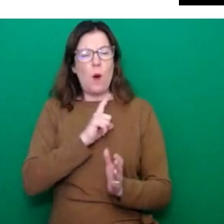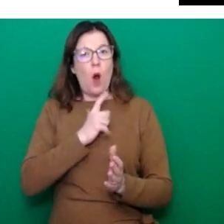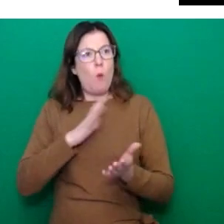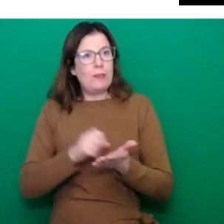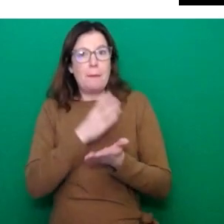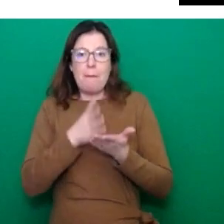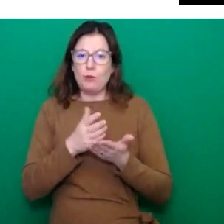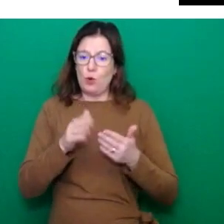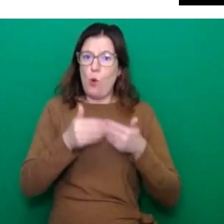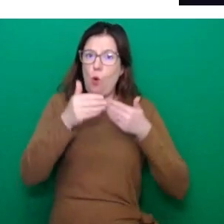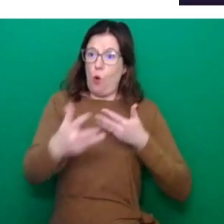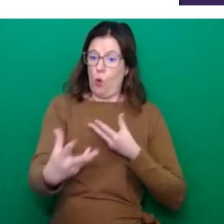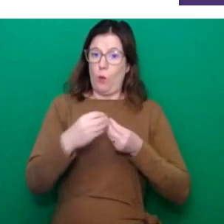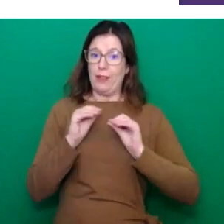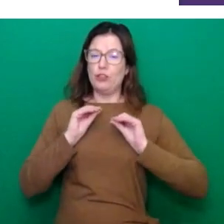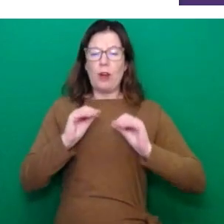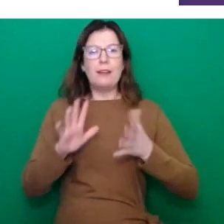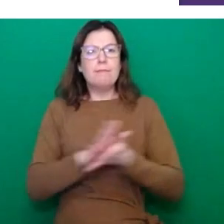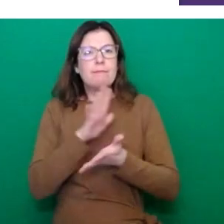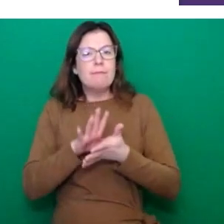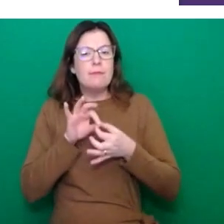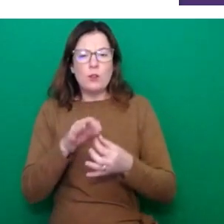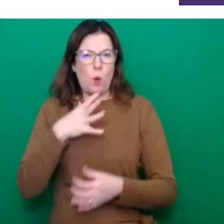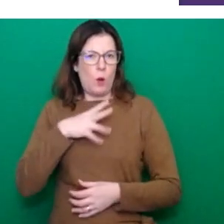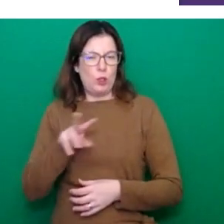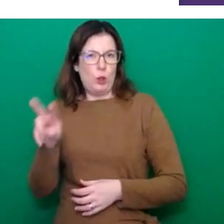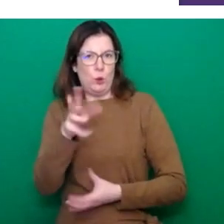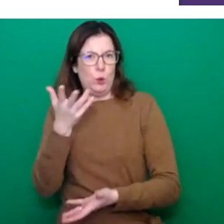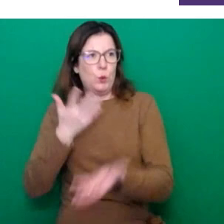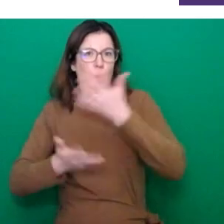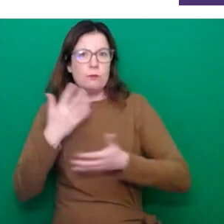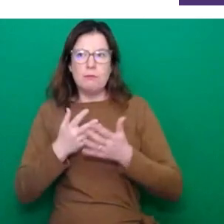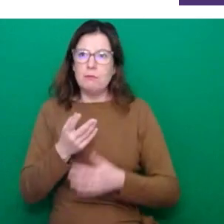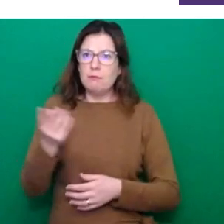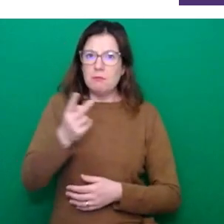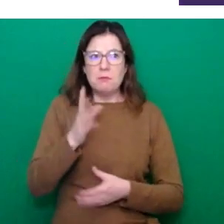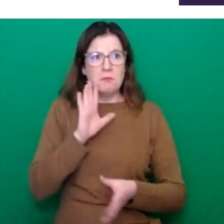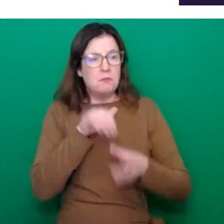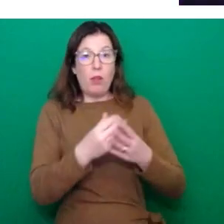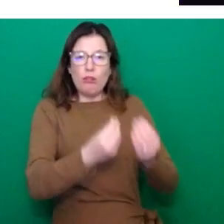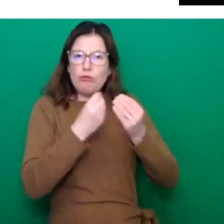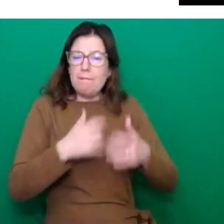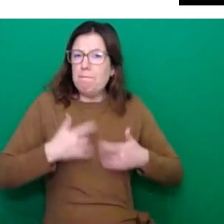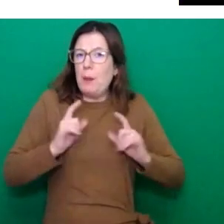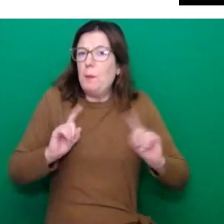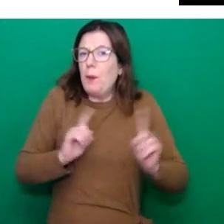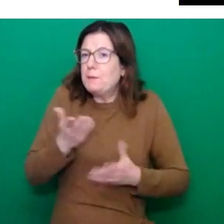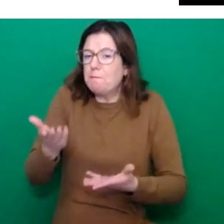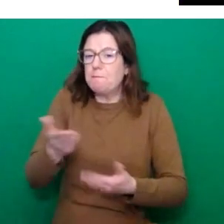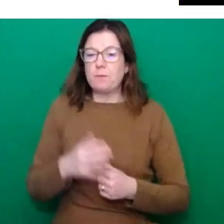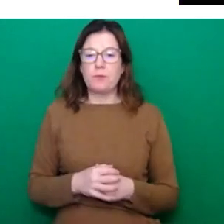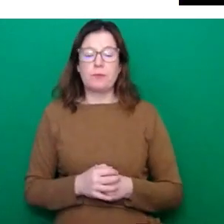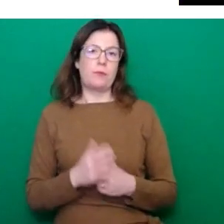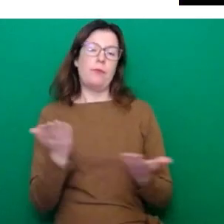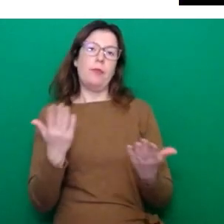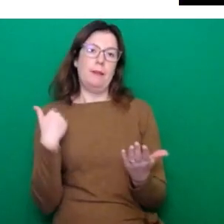sessions really engaging. So I wonder if you can say a little bit about how you've been finding training, Sam. It has been really